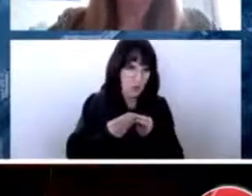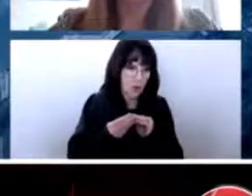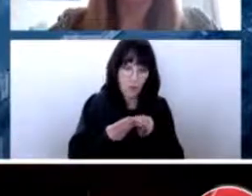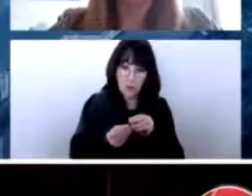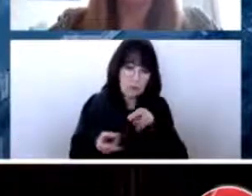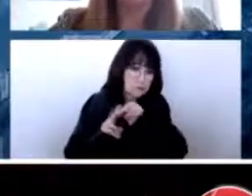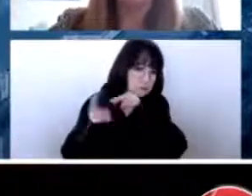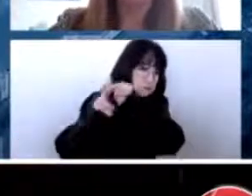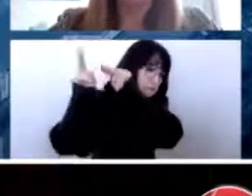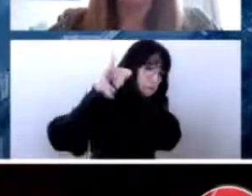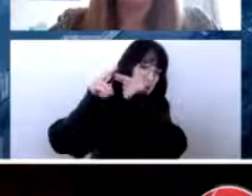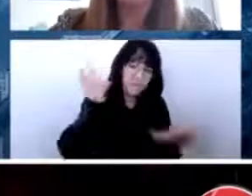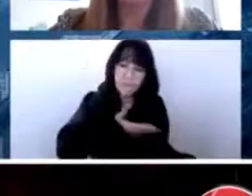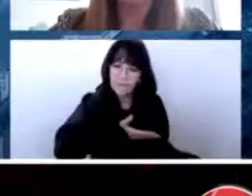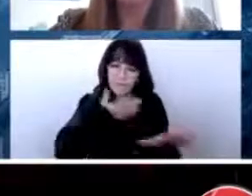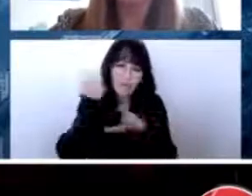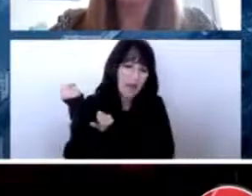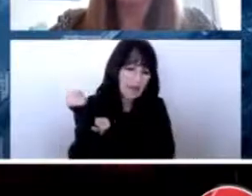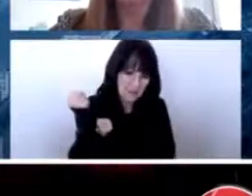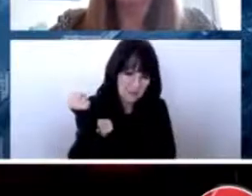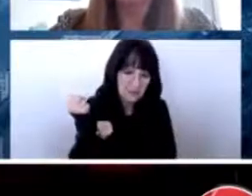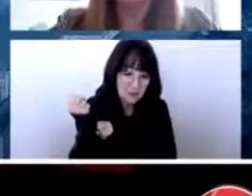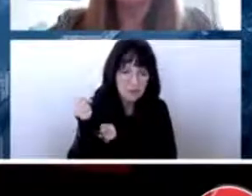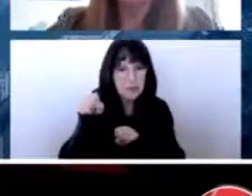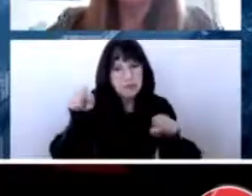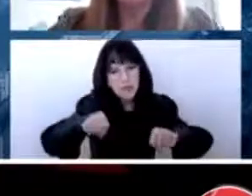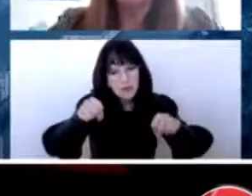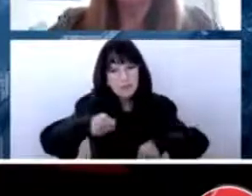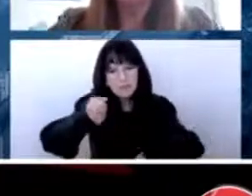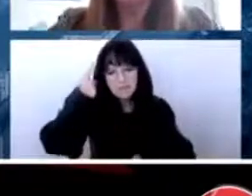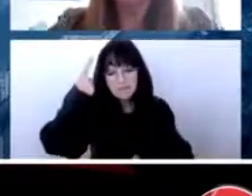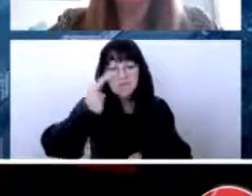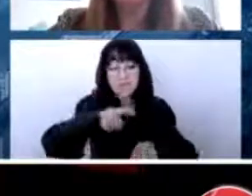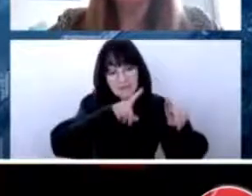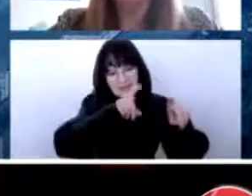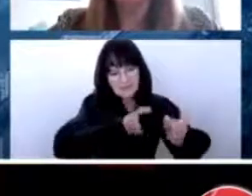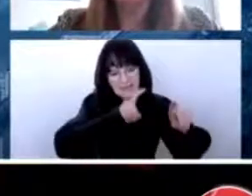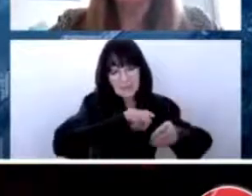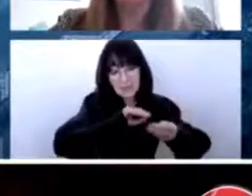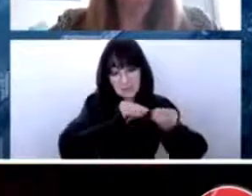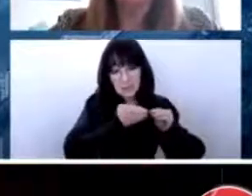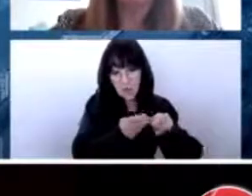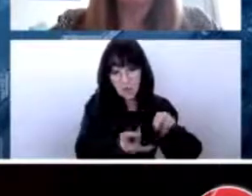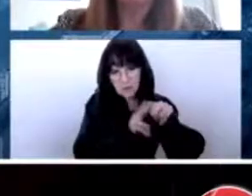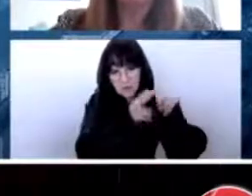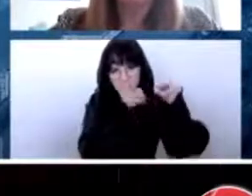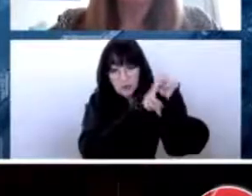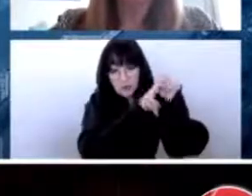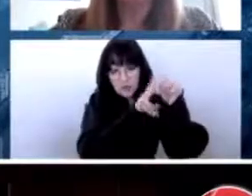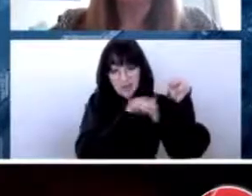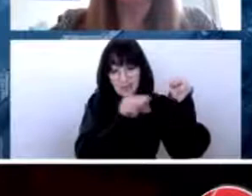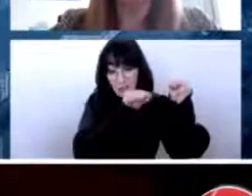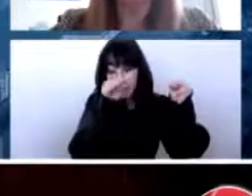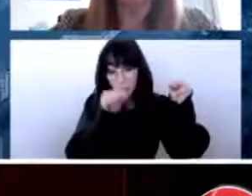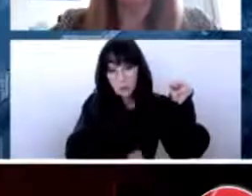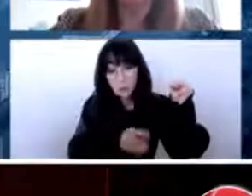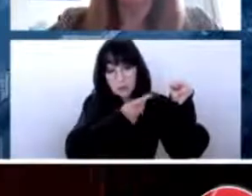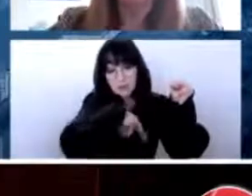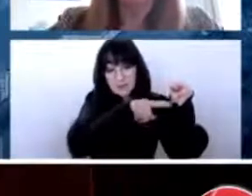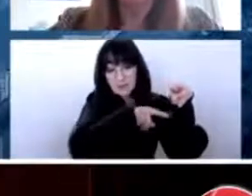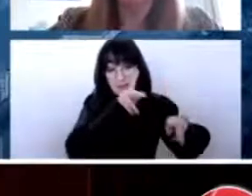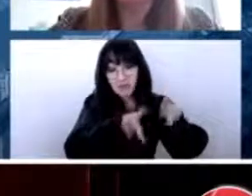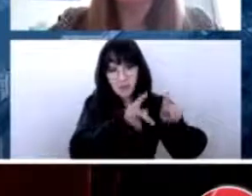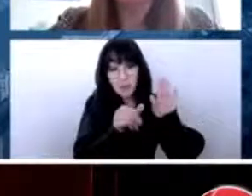And additionally, while the number of tests has increased, that percent of COVID tests that are positive doubled.